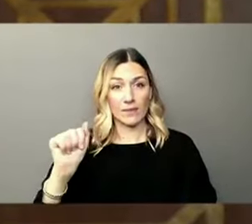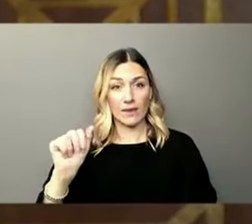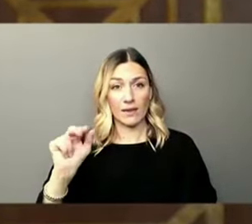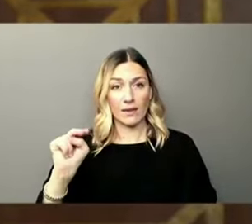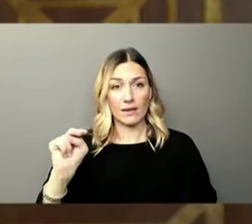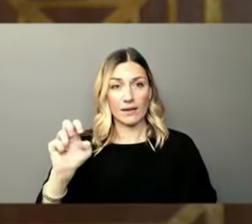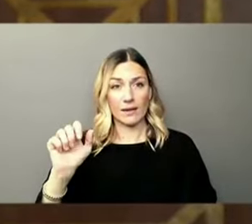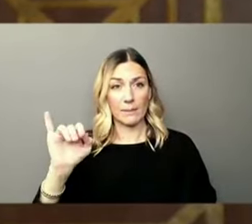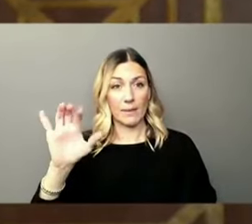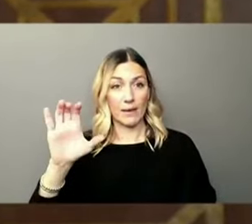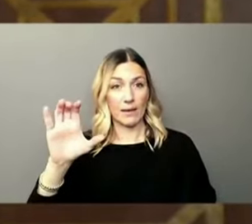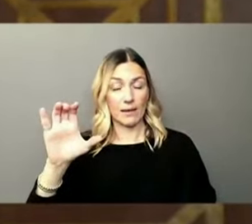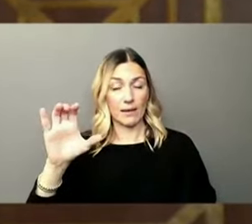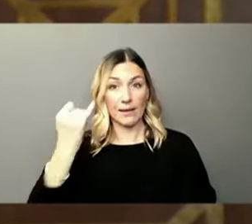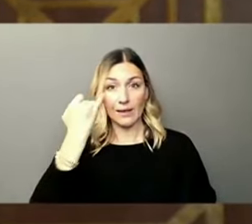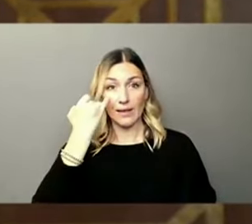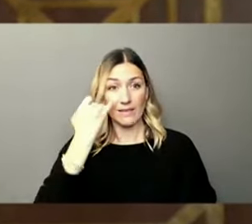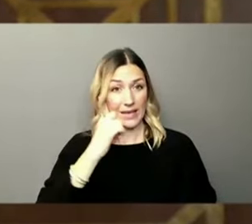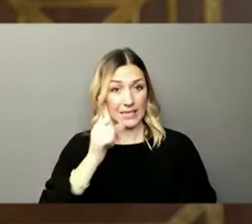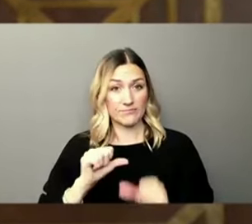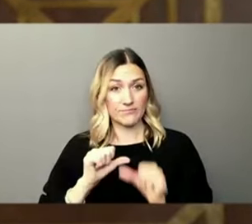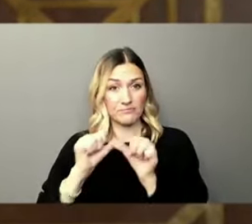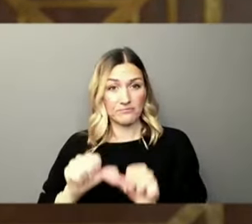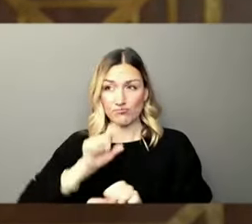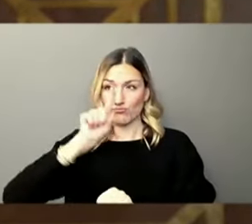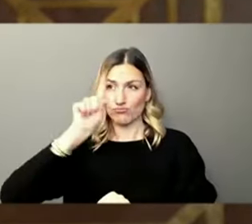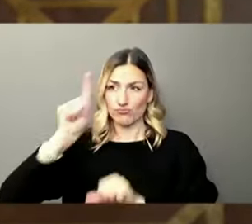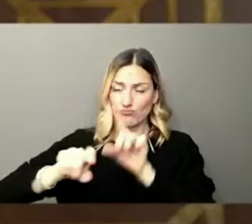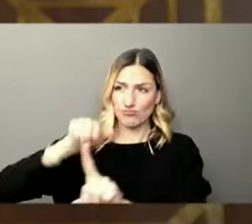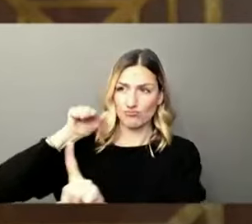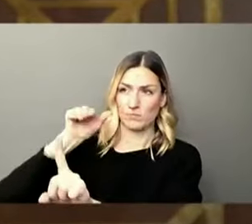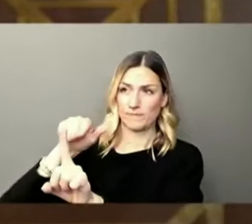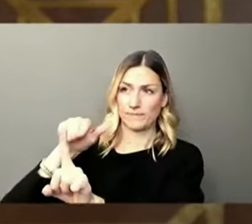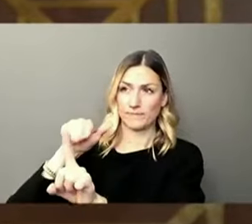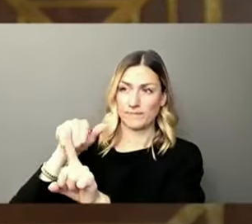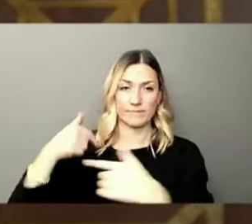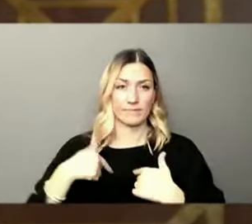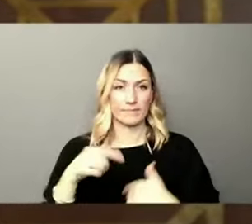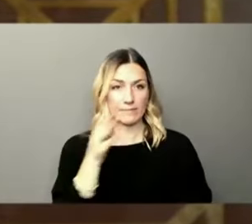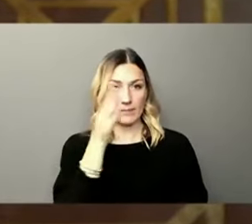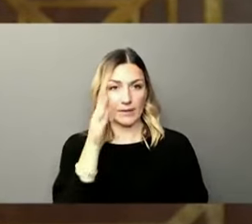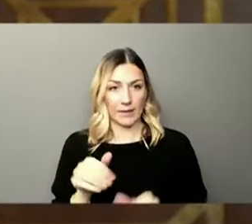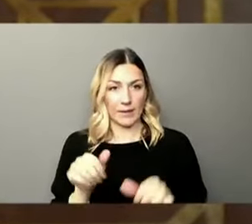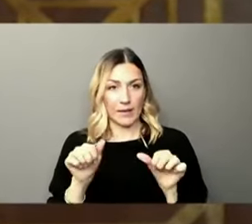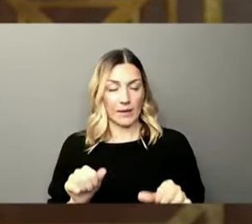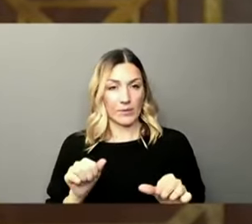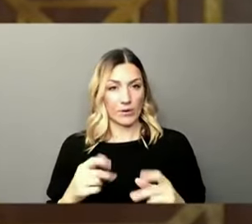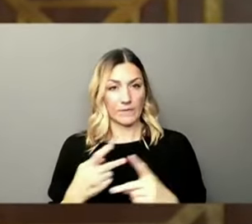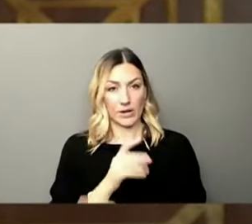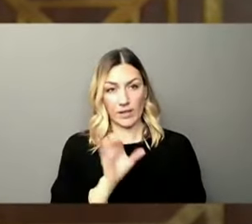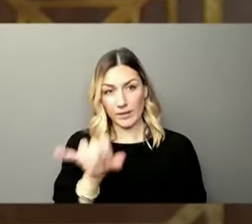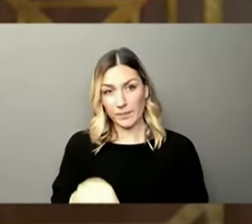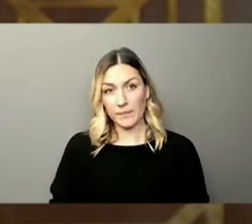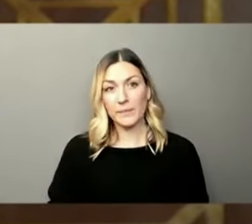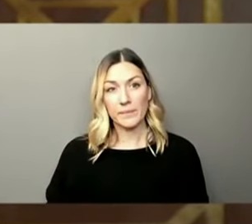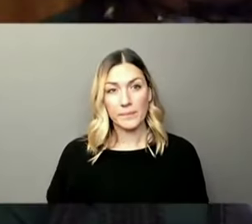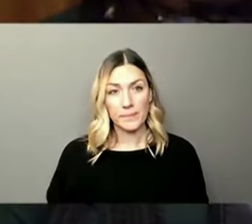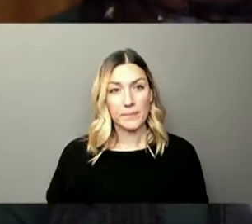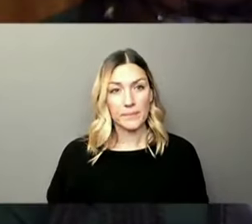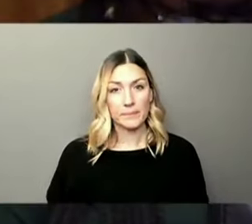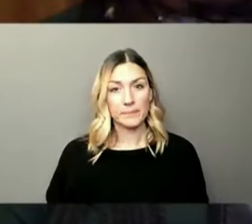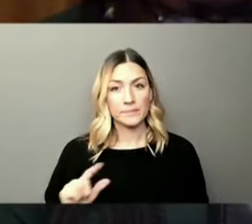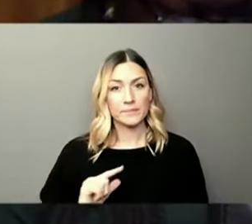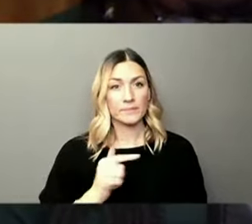kept pushing that with him, I wouldn't have been able to get that conclusion. Yeah. Ms. Helm?